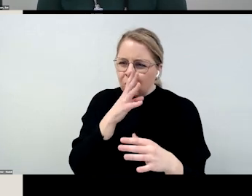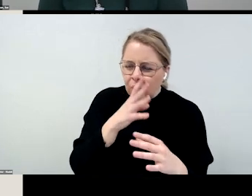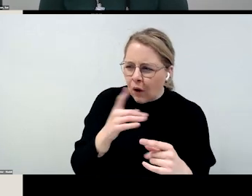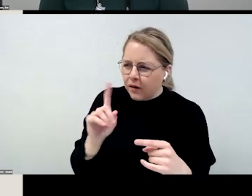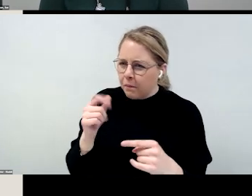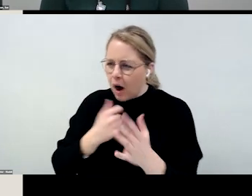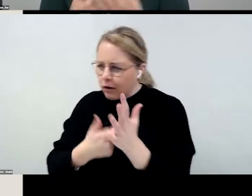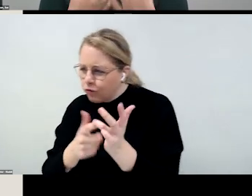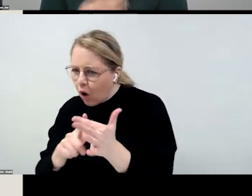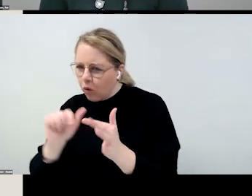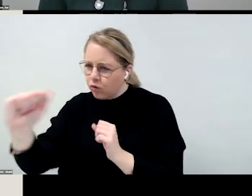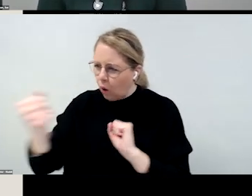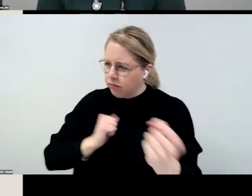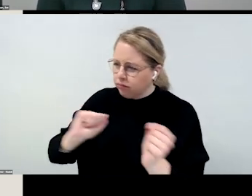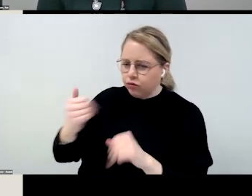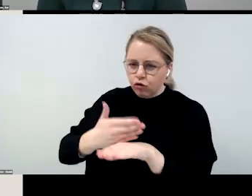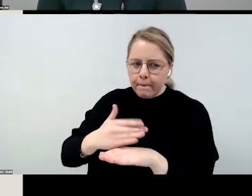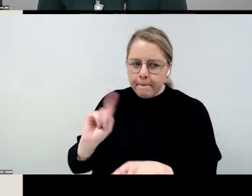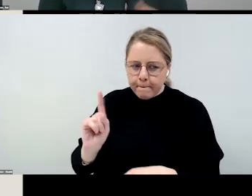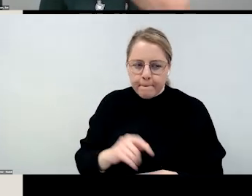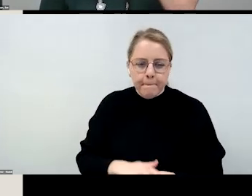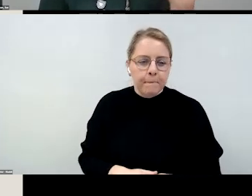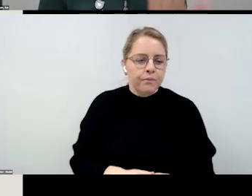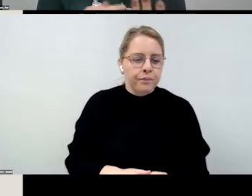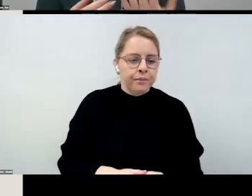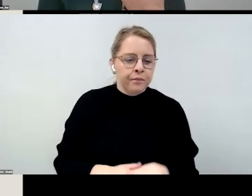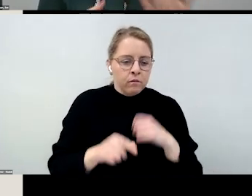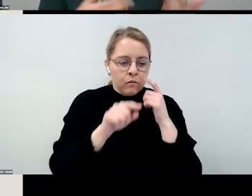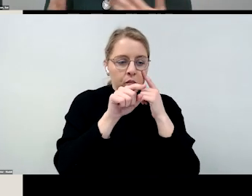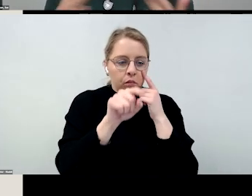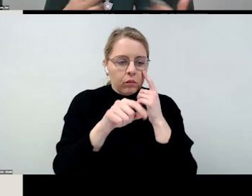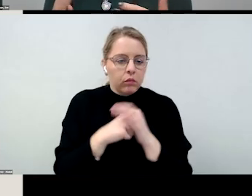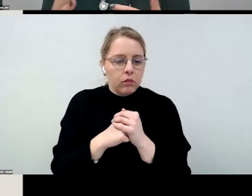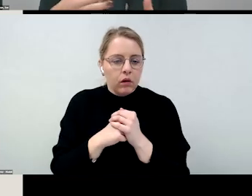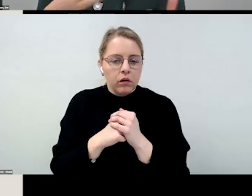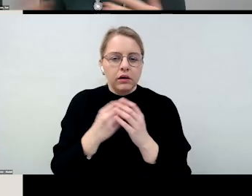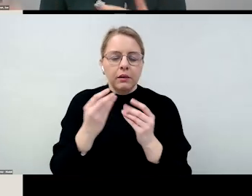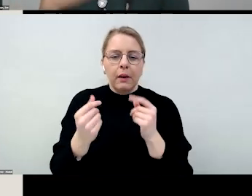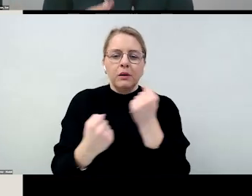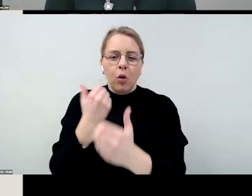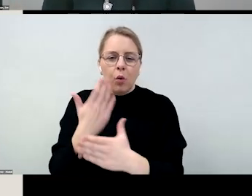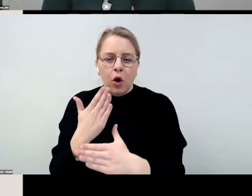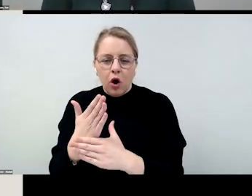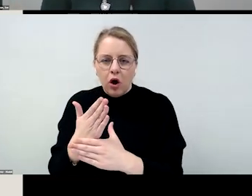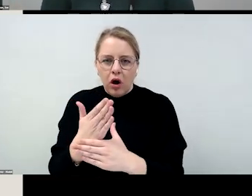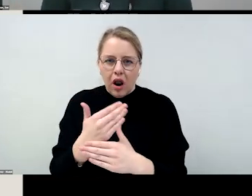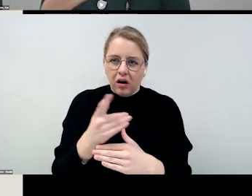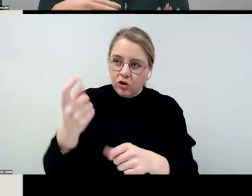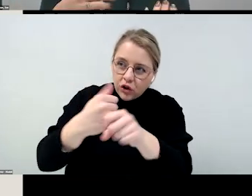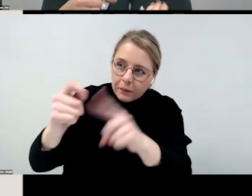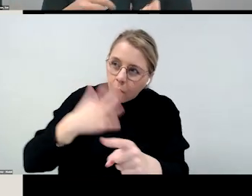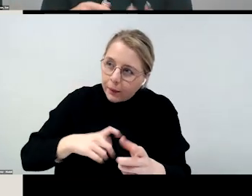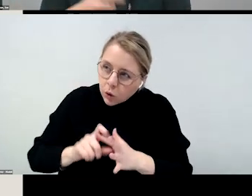effective preventive healthcare can be. What that refers to when I say role confusion is support networks not fully understanding what the GP is expecting from